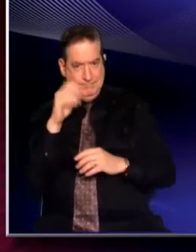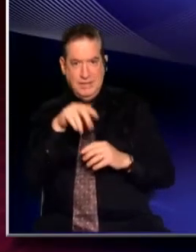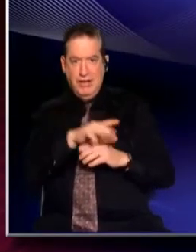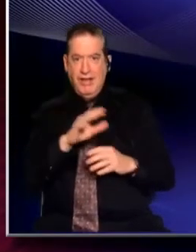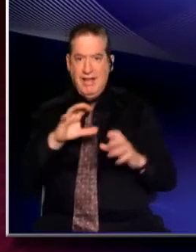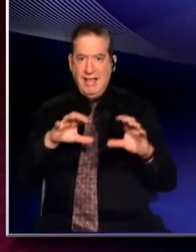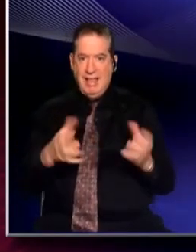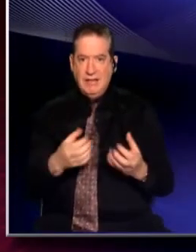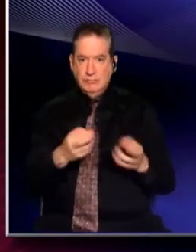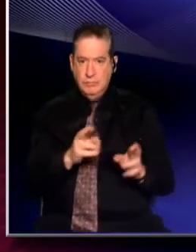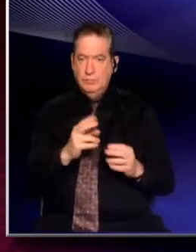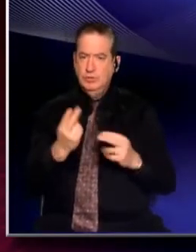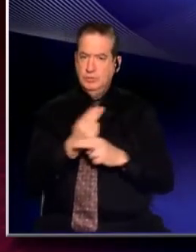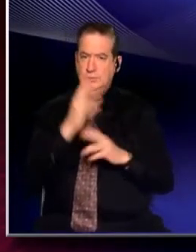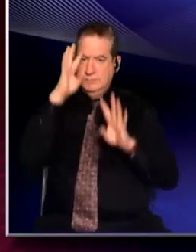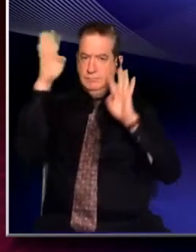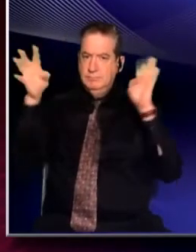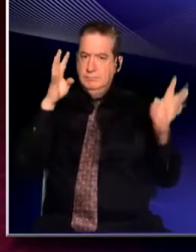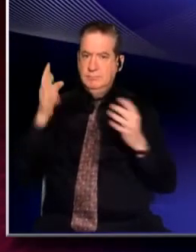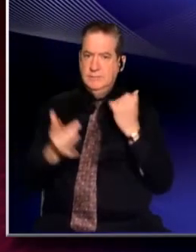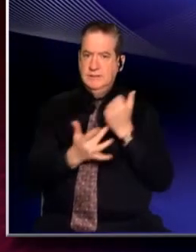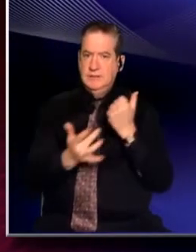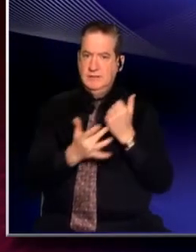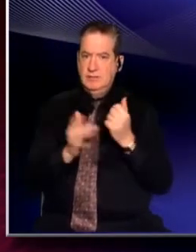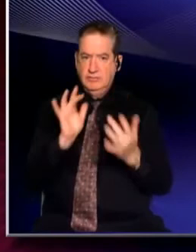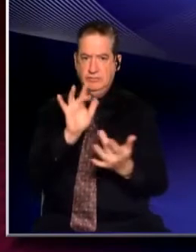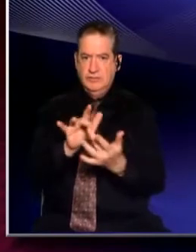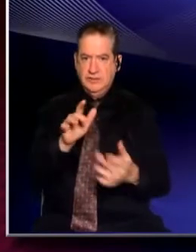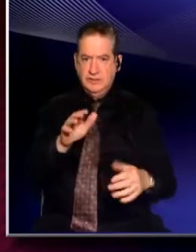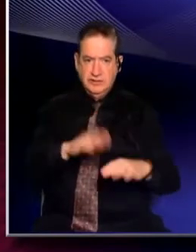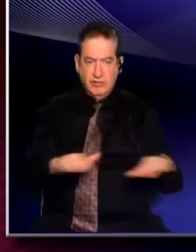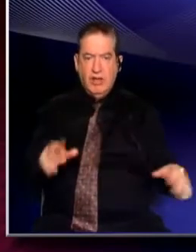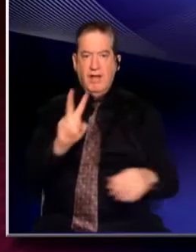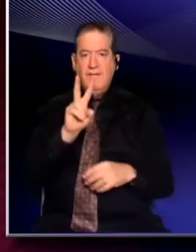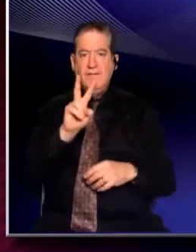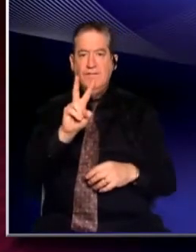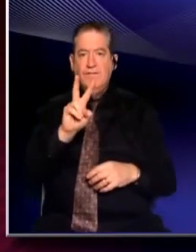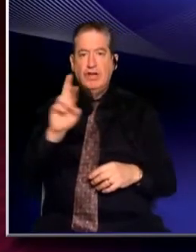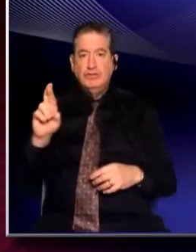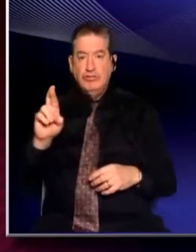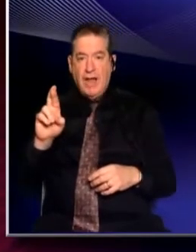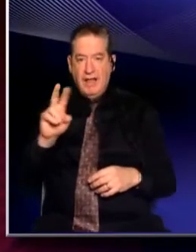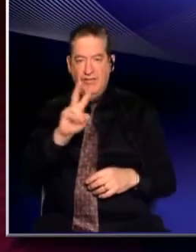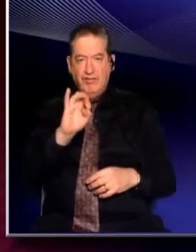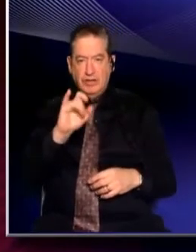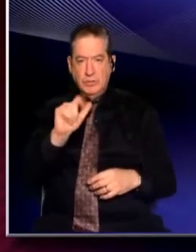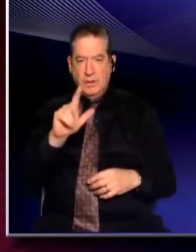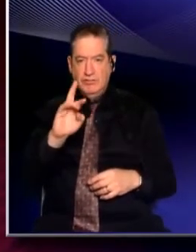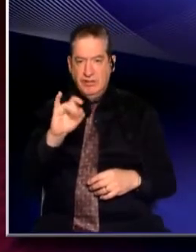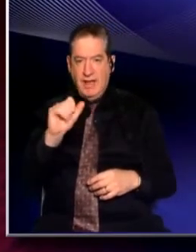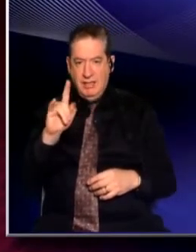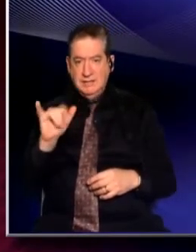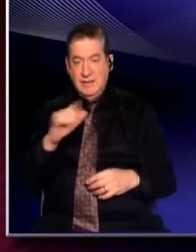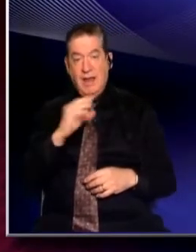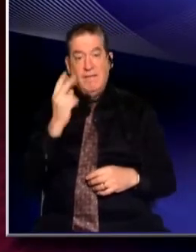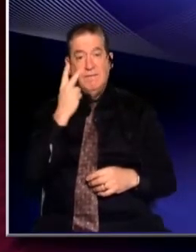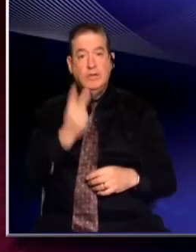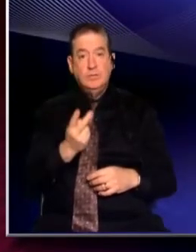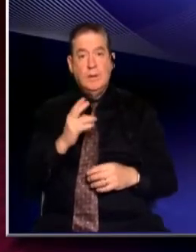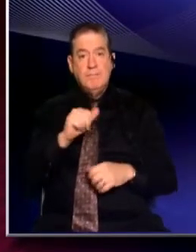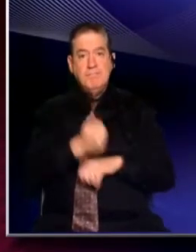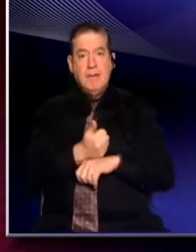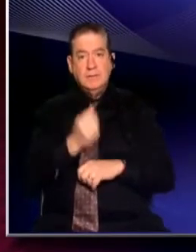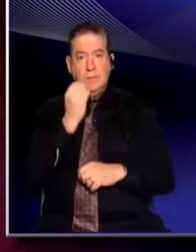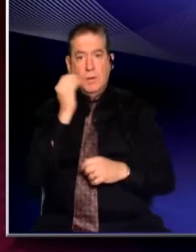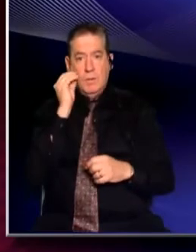used innovative technology to reach children using virtual reality as well as visual-based homework instruction.